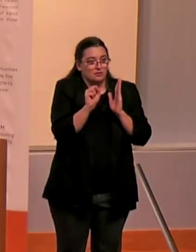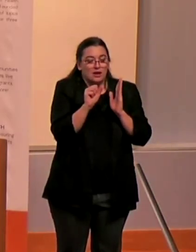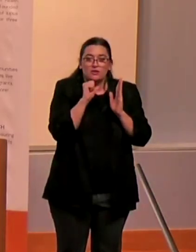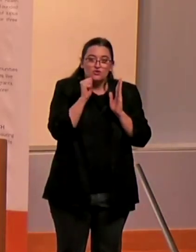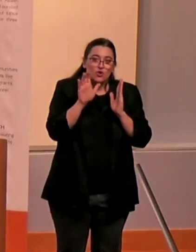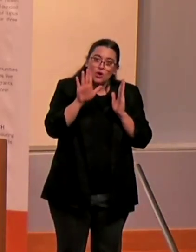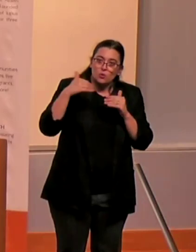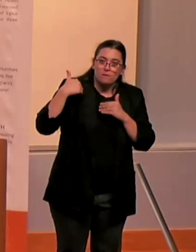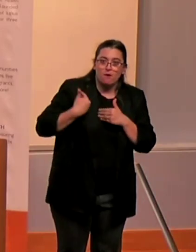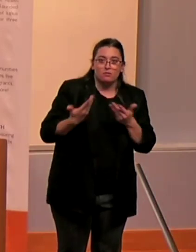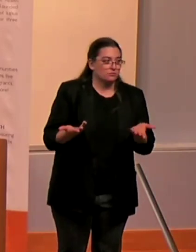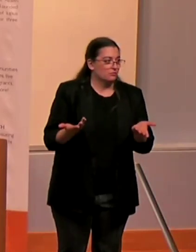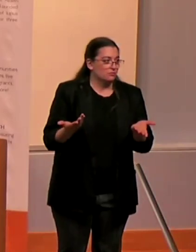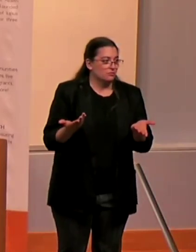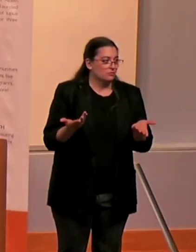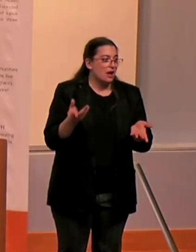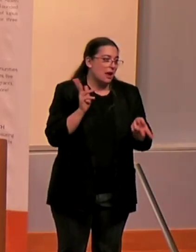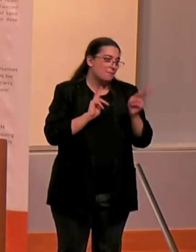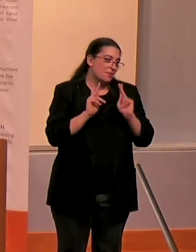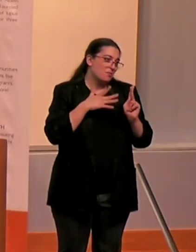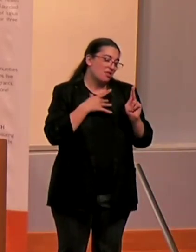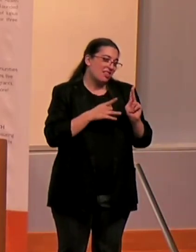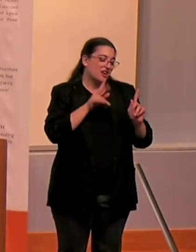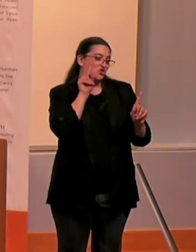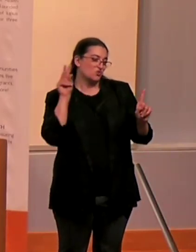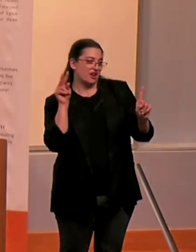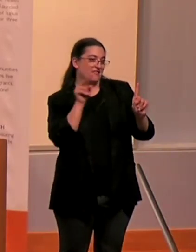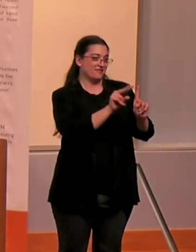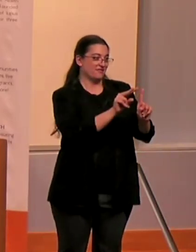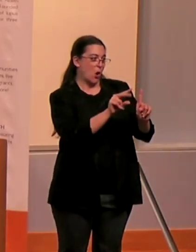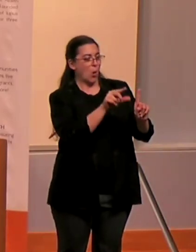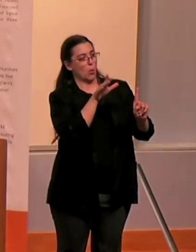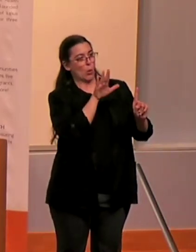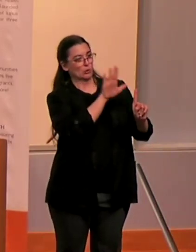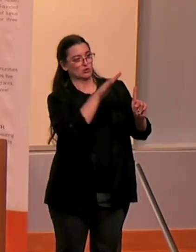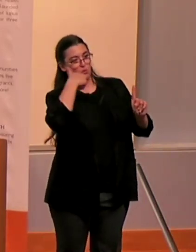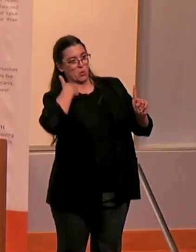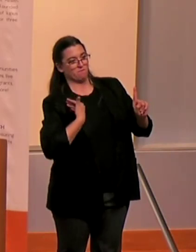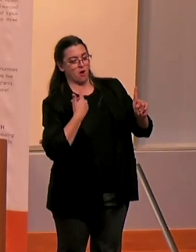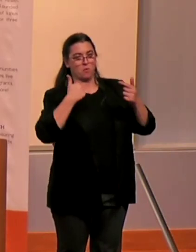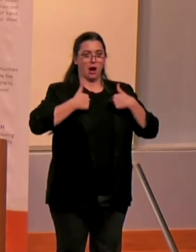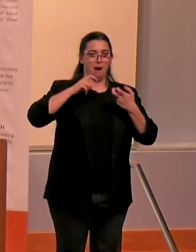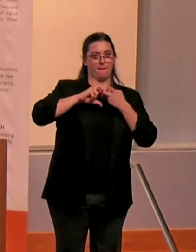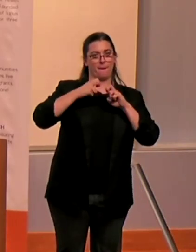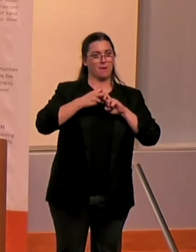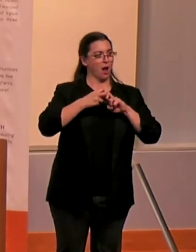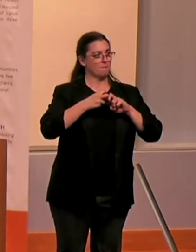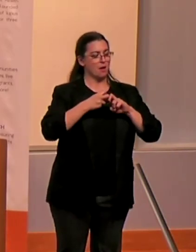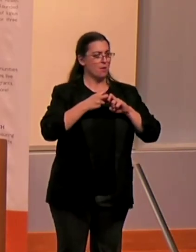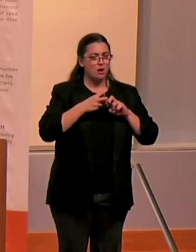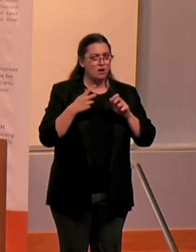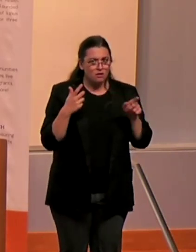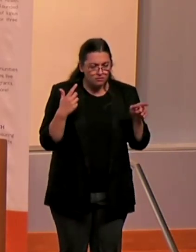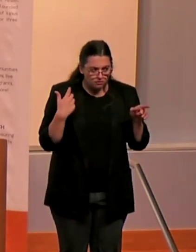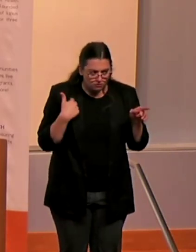you, it's them. And people like to portray that as a reflection that we're the problem. And we're already